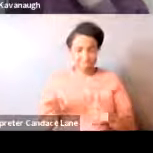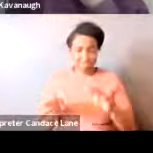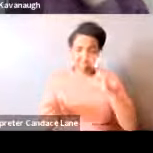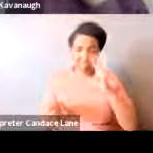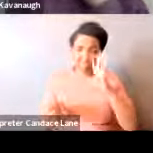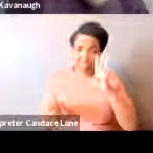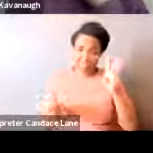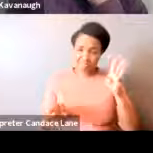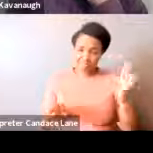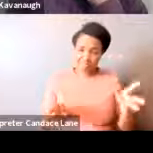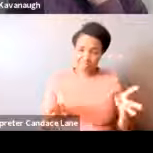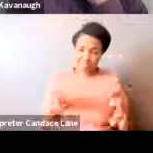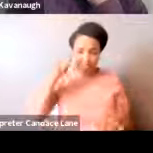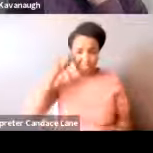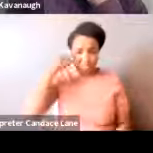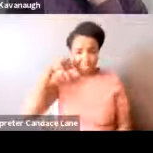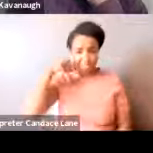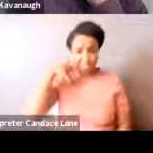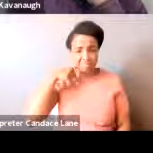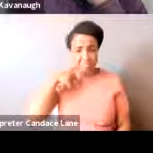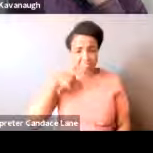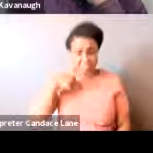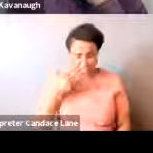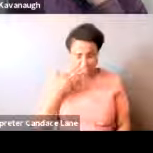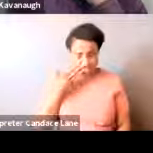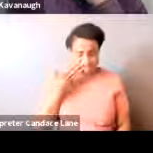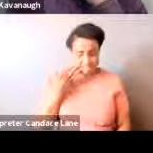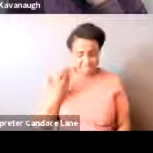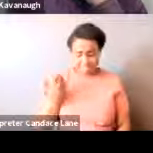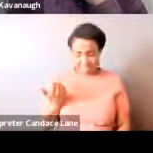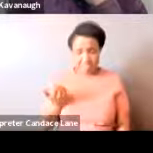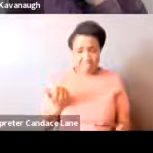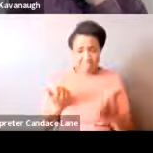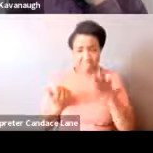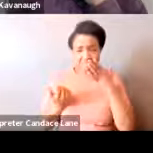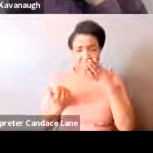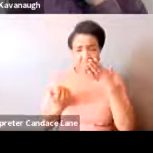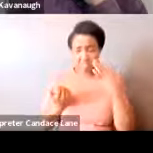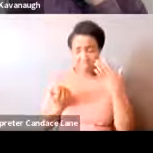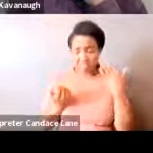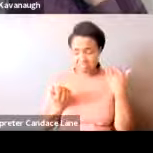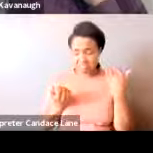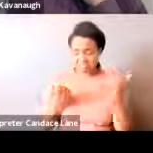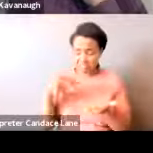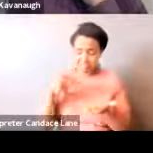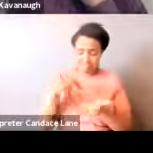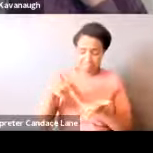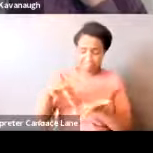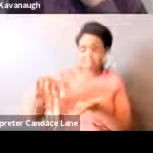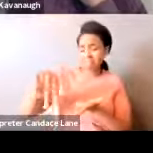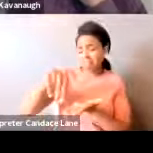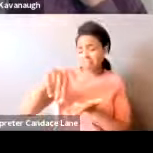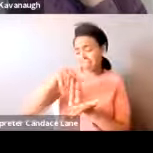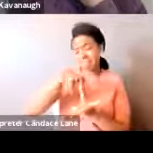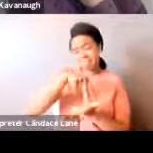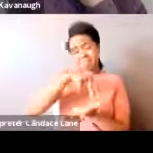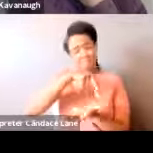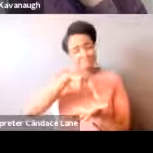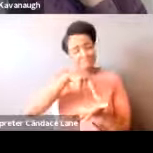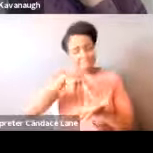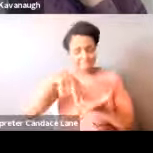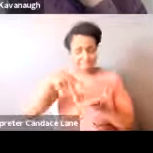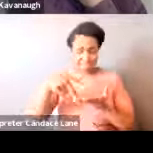falling. Stars brighten dancing figures, the ones that Jasper Jones remixes, old elderly